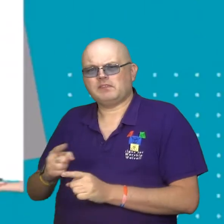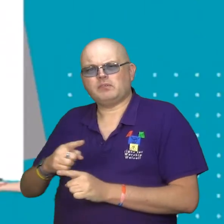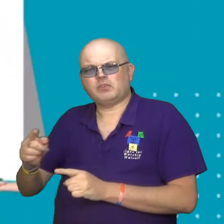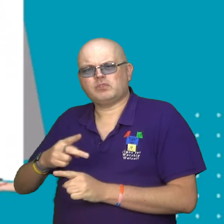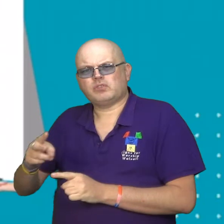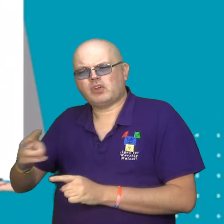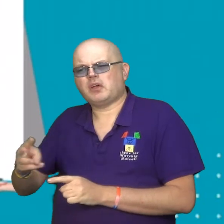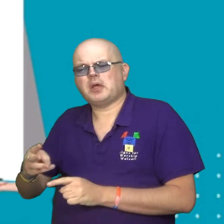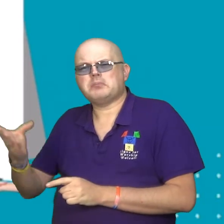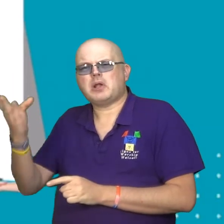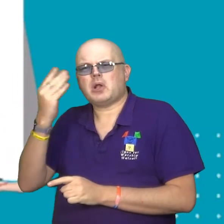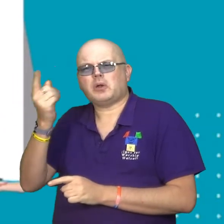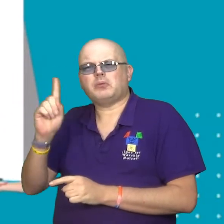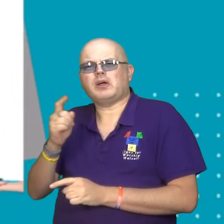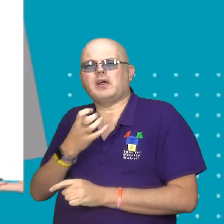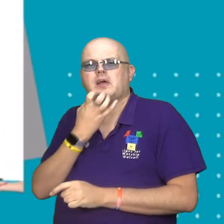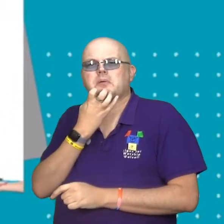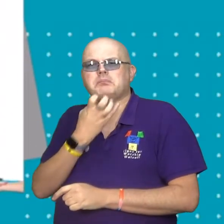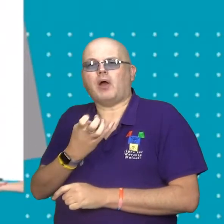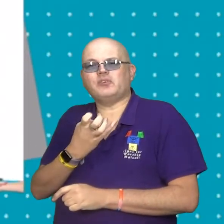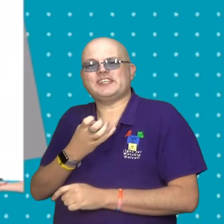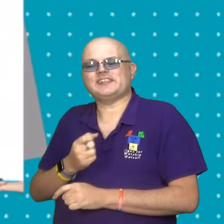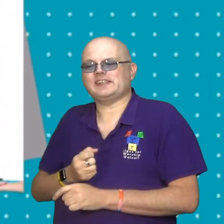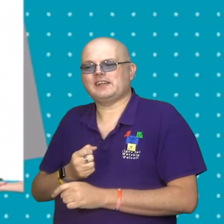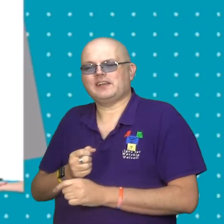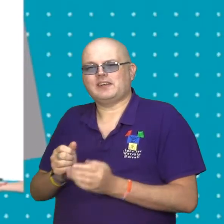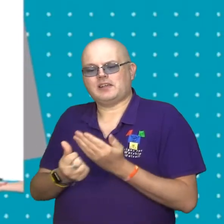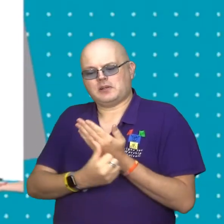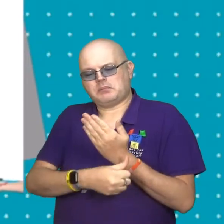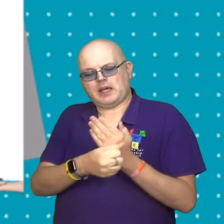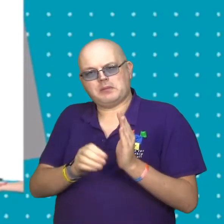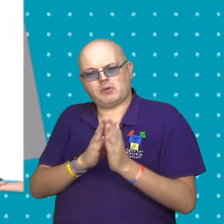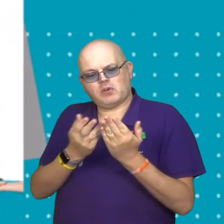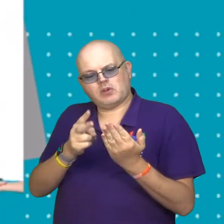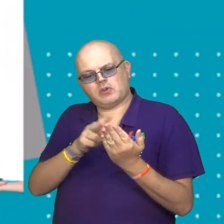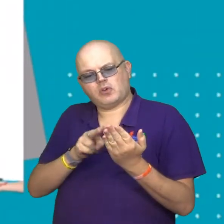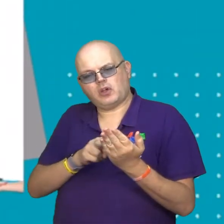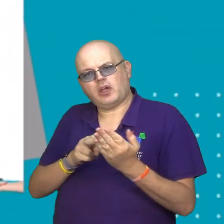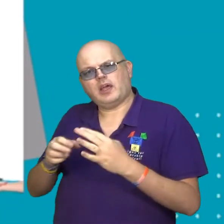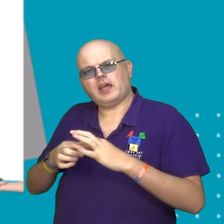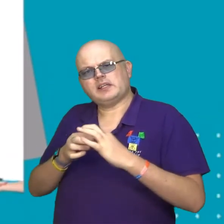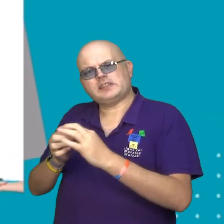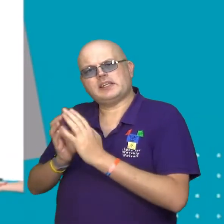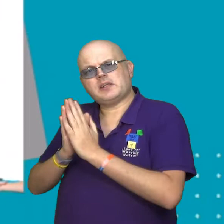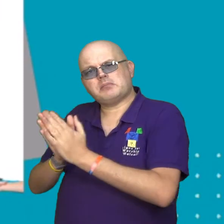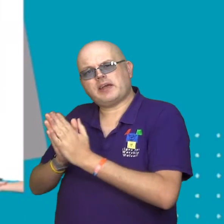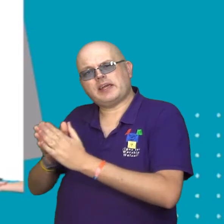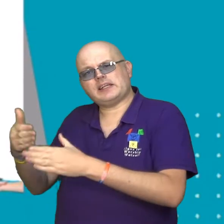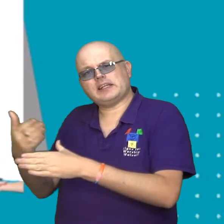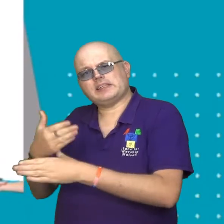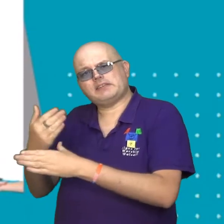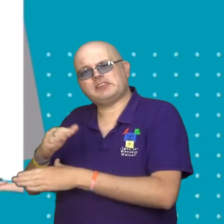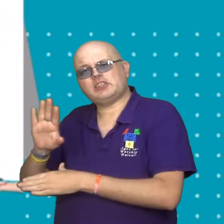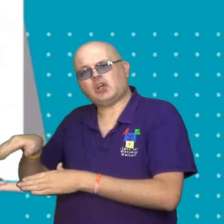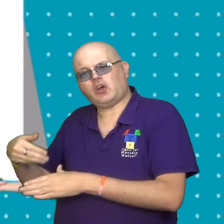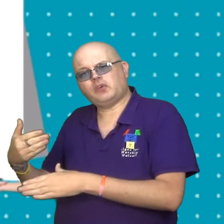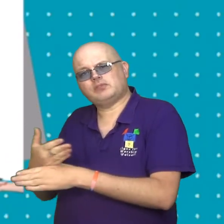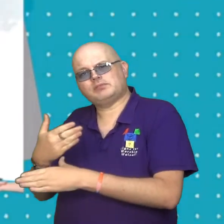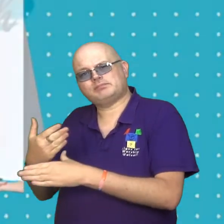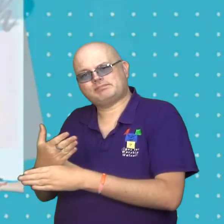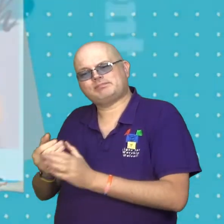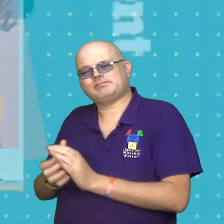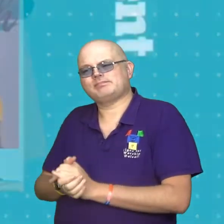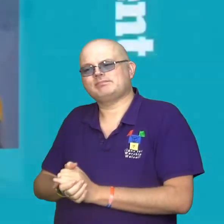Over the next couple of weeks, we are going to learn about Moses. We're going to read the Bible, pray together, and do an activity at home.